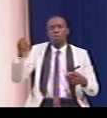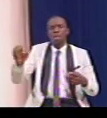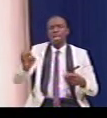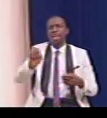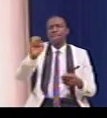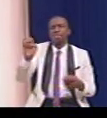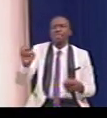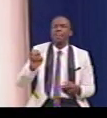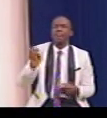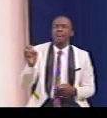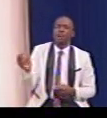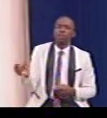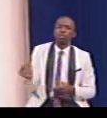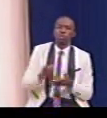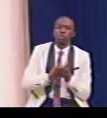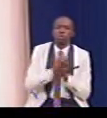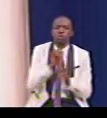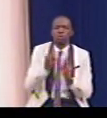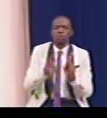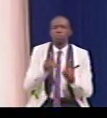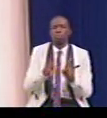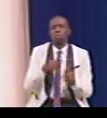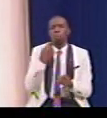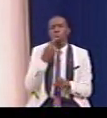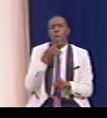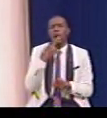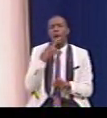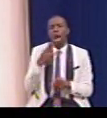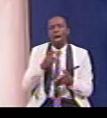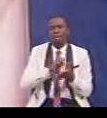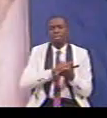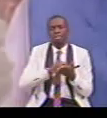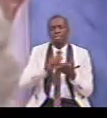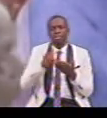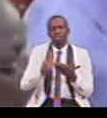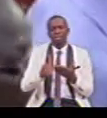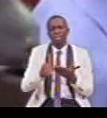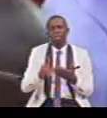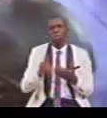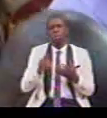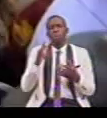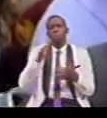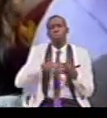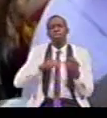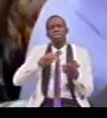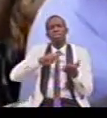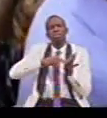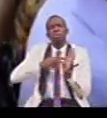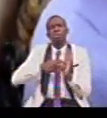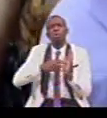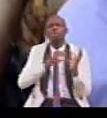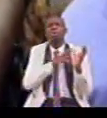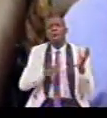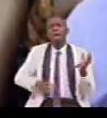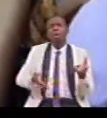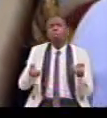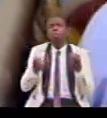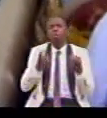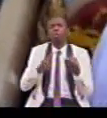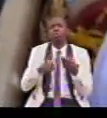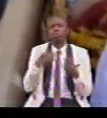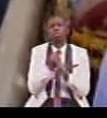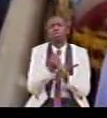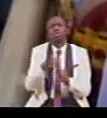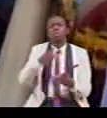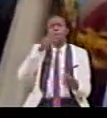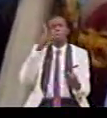what's the purpose he wants to perfect us he wants to perfect you look at verse 14 again for by one offering